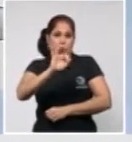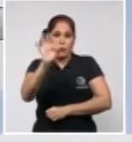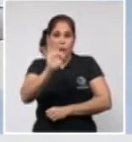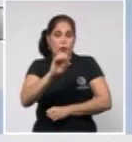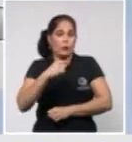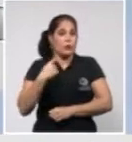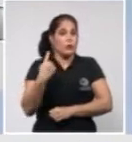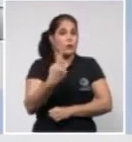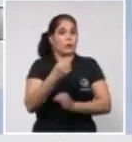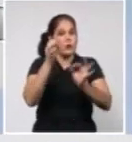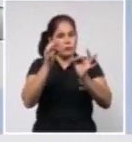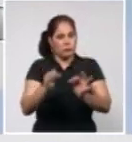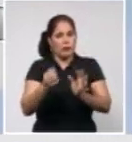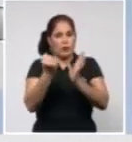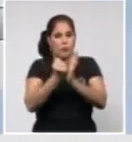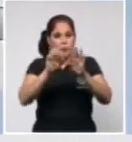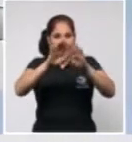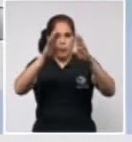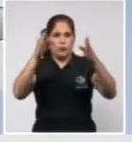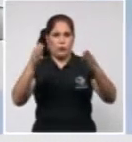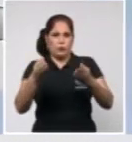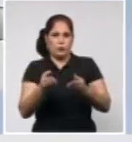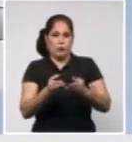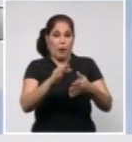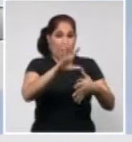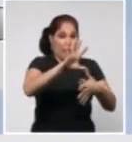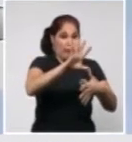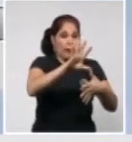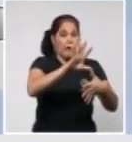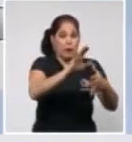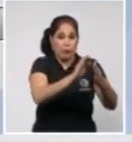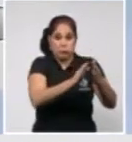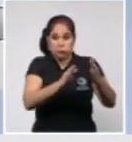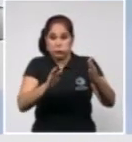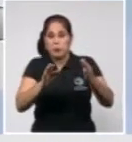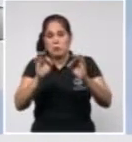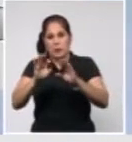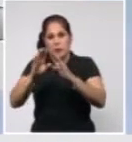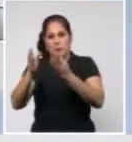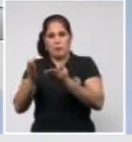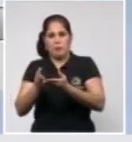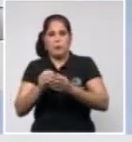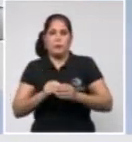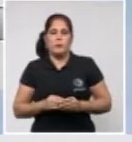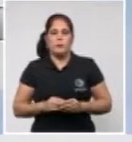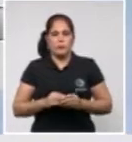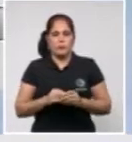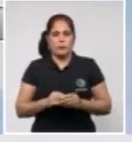16,566,344 people to have been diagnosed with the virus. Meanwhile,